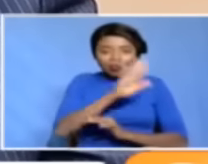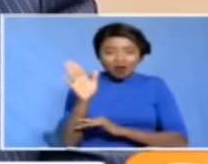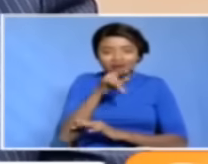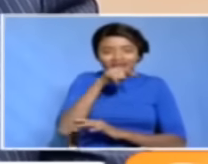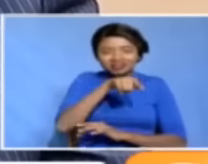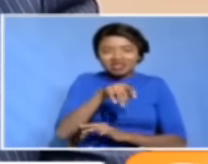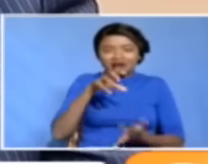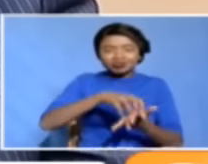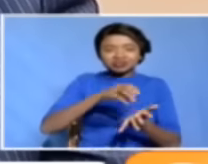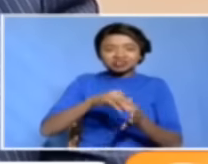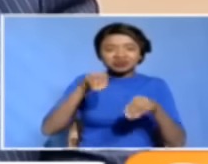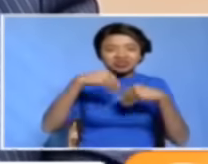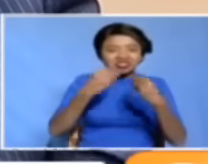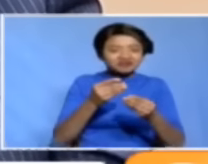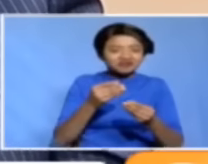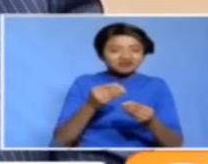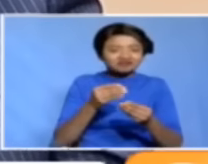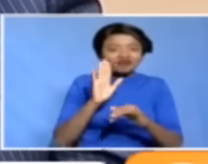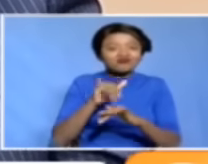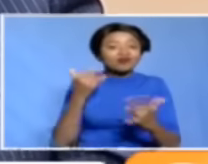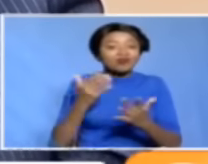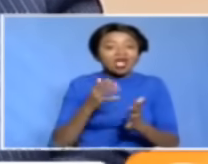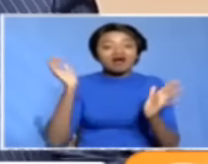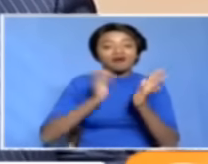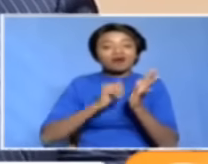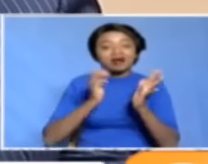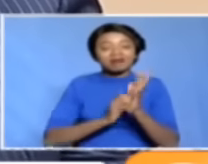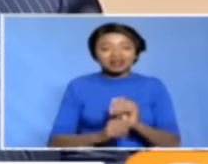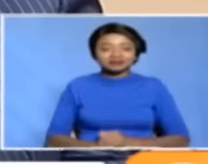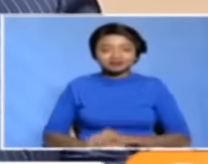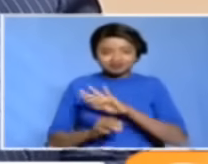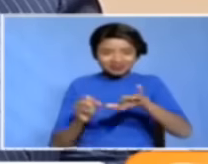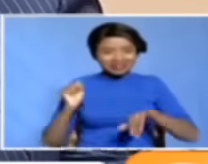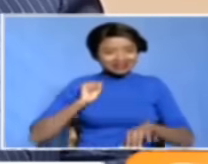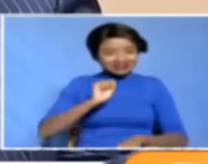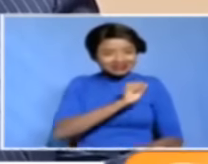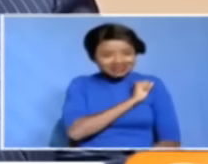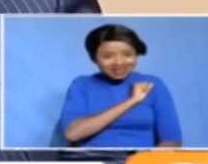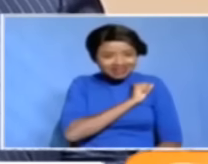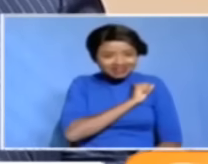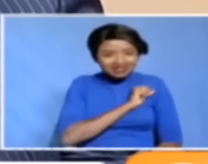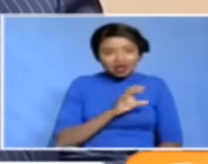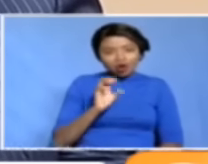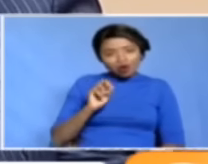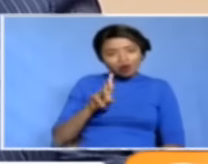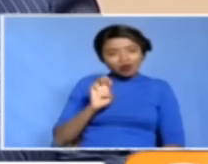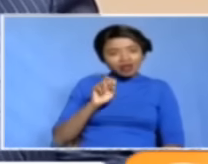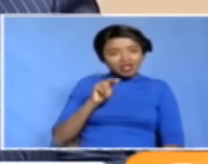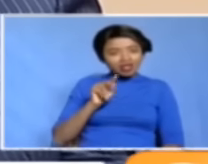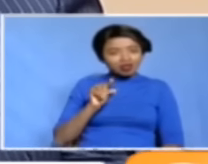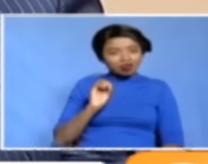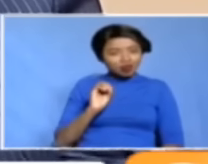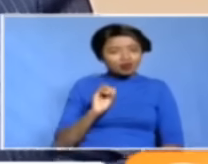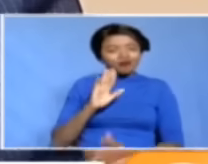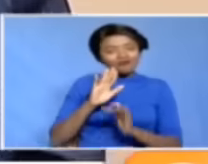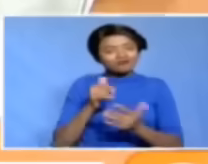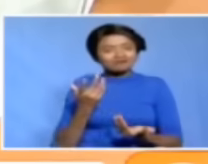to Wiper of the deputy to Bandi is from Kambani. Go to the Senate, Honorable James Orengo. Honorable Mutula